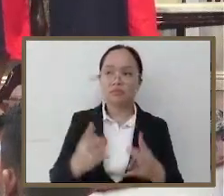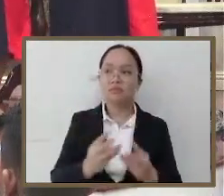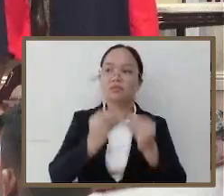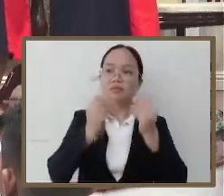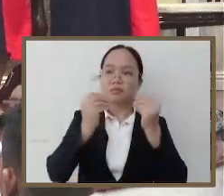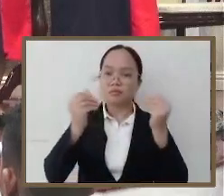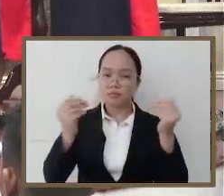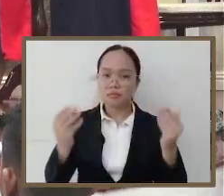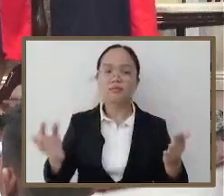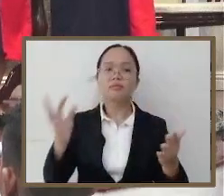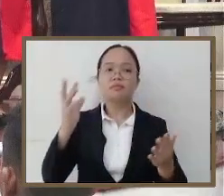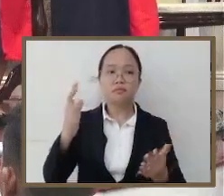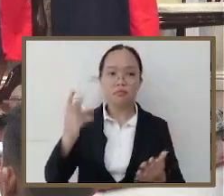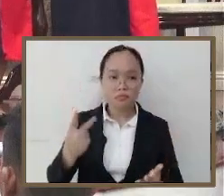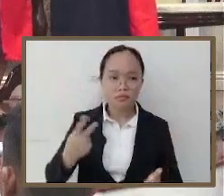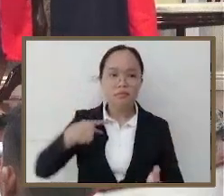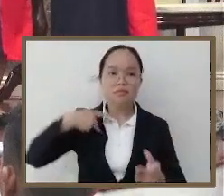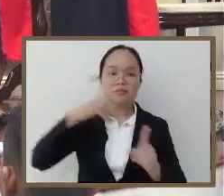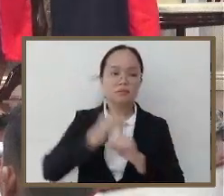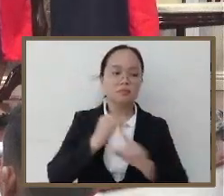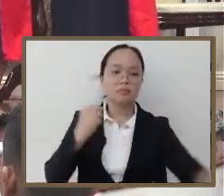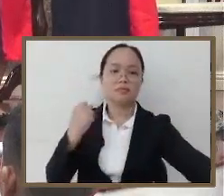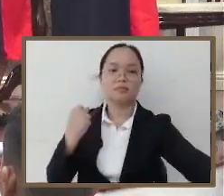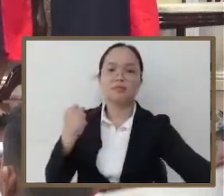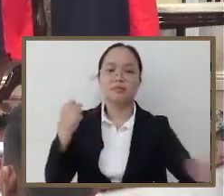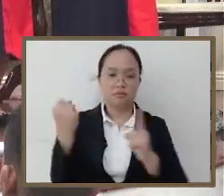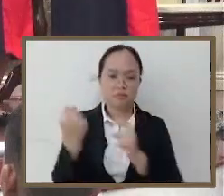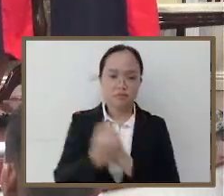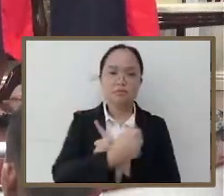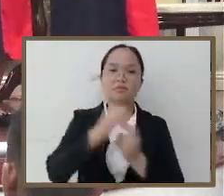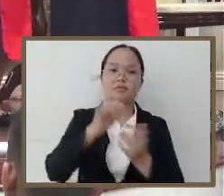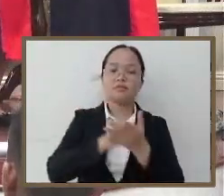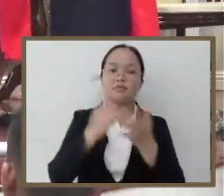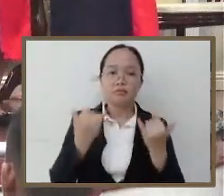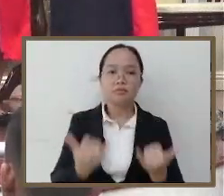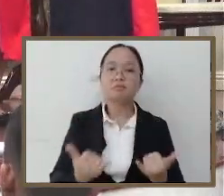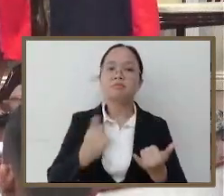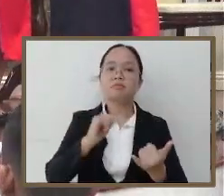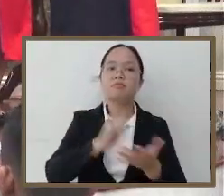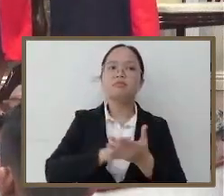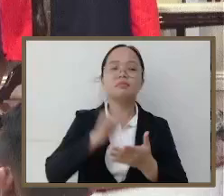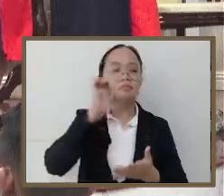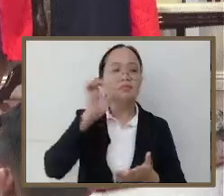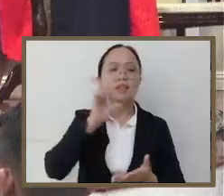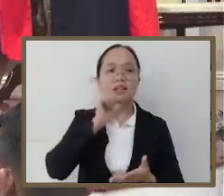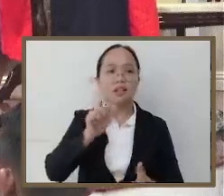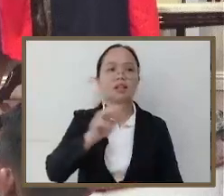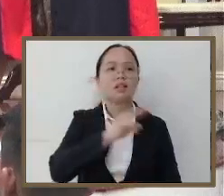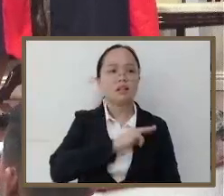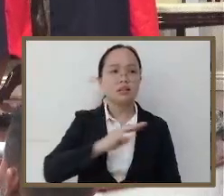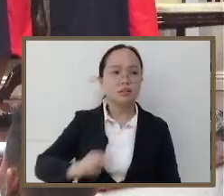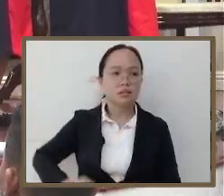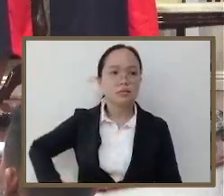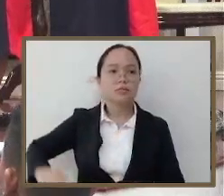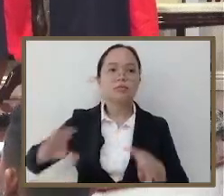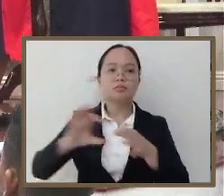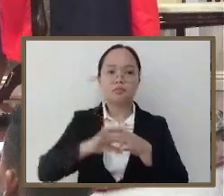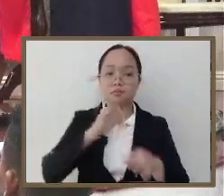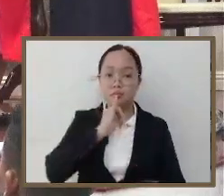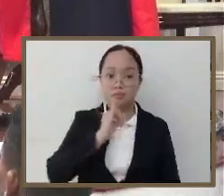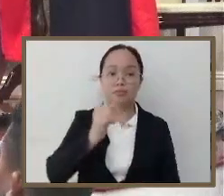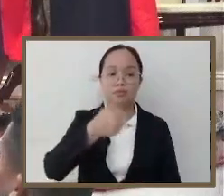s are there situations that not the master all